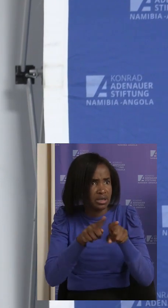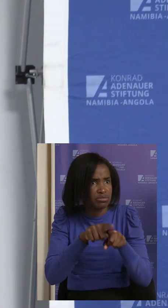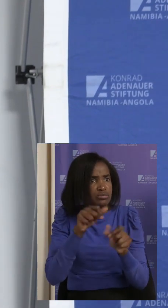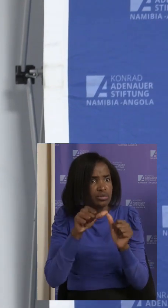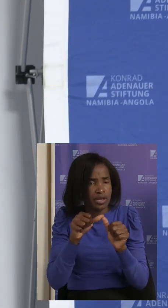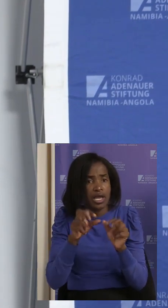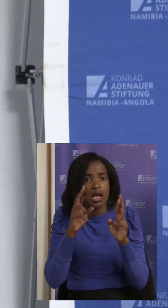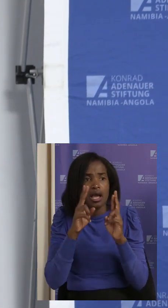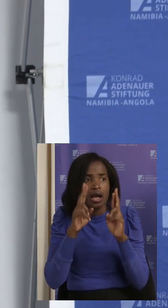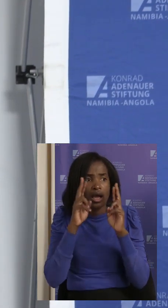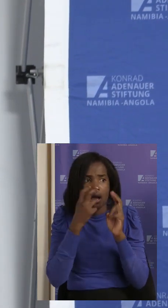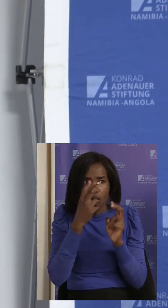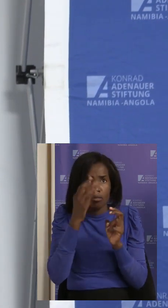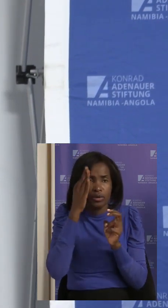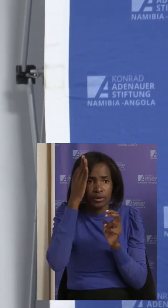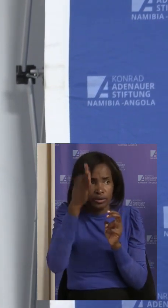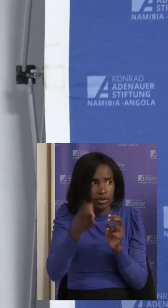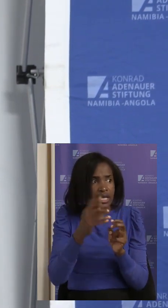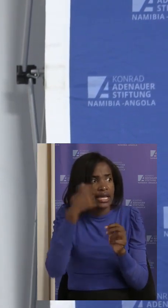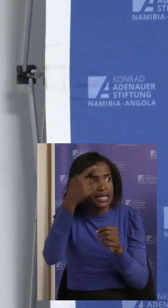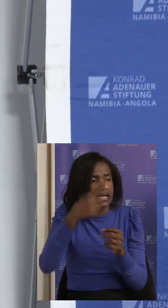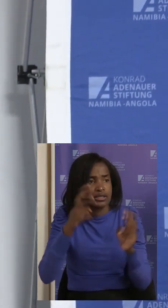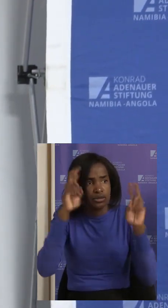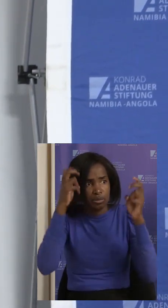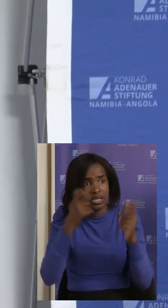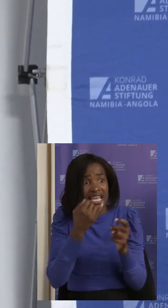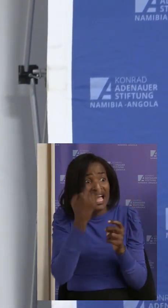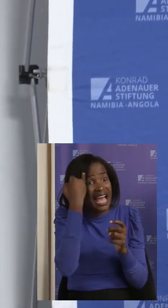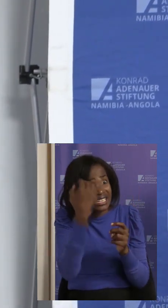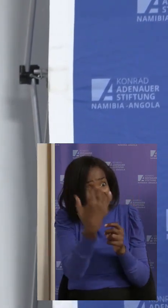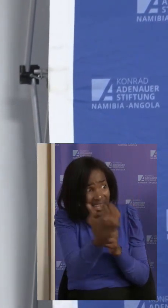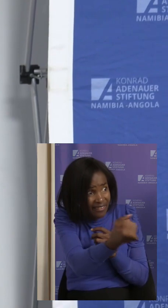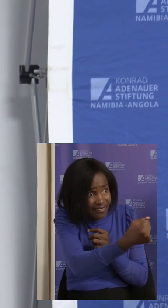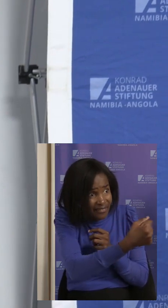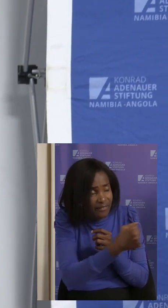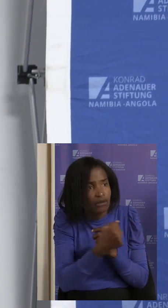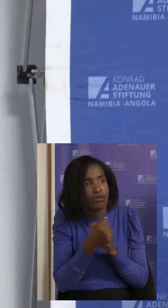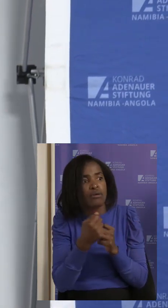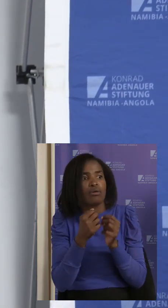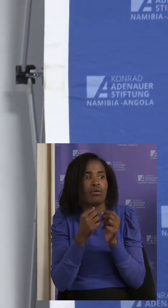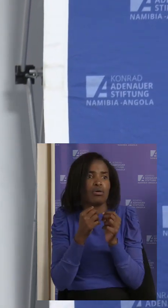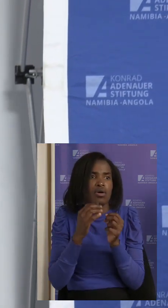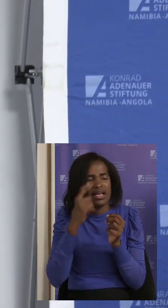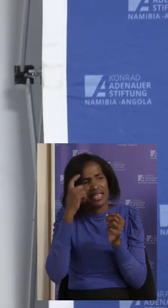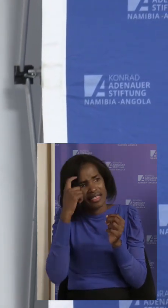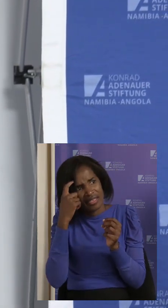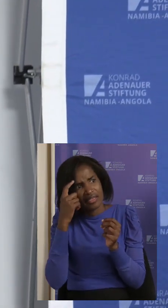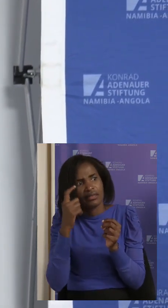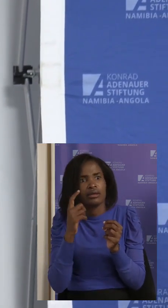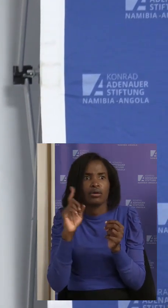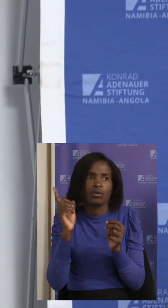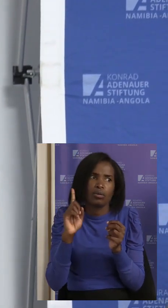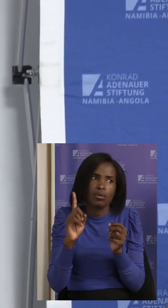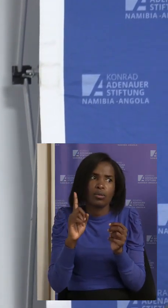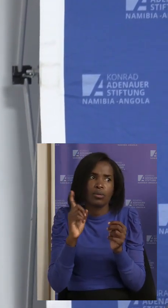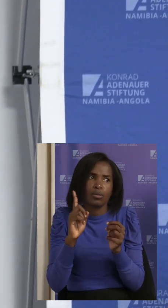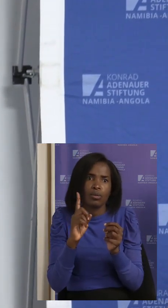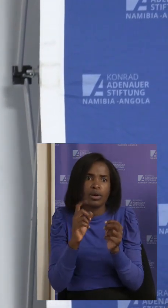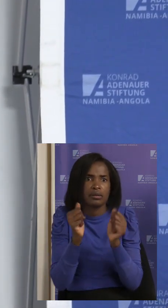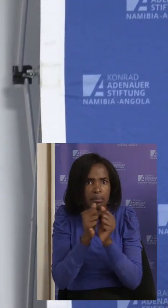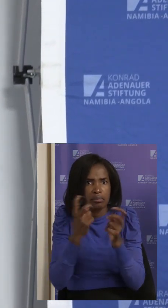I'm looking forward also to the next topic. If you have any ideas or wishes, or you think it's really worth to